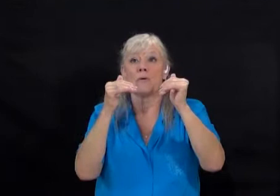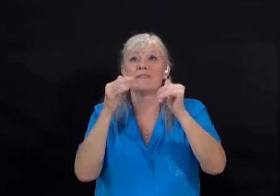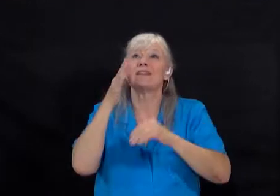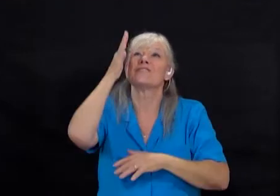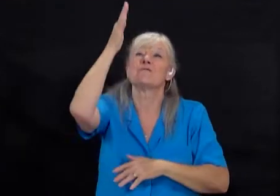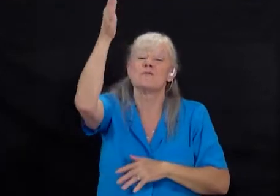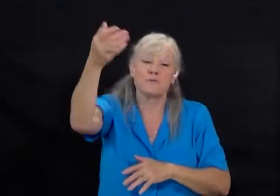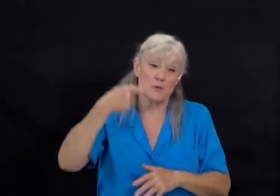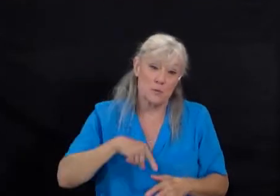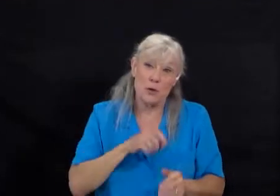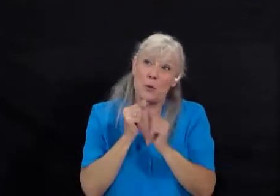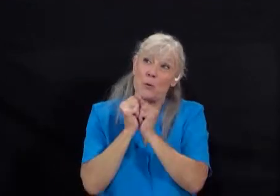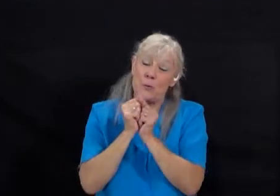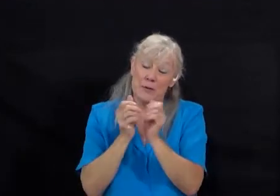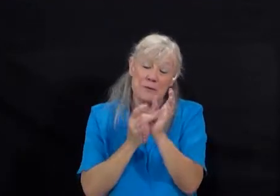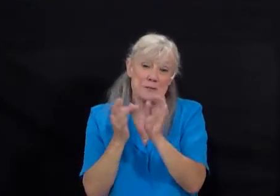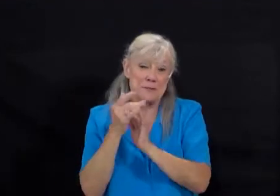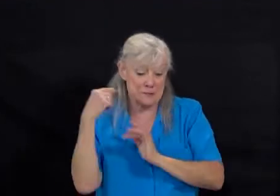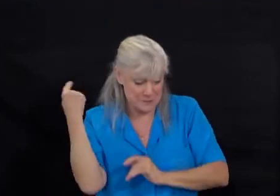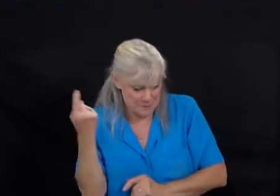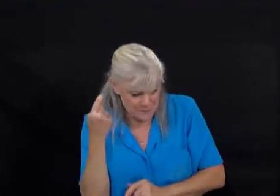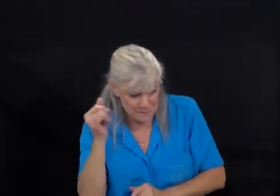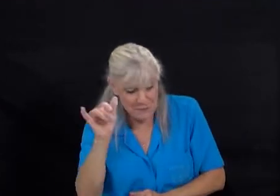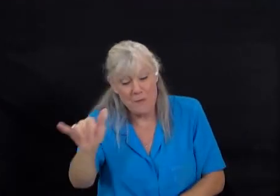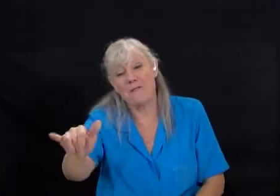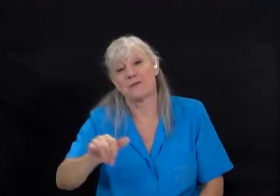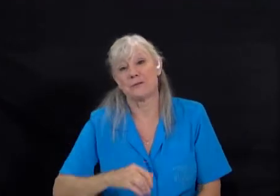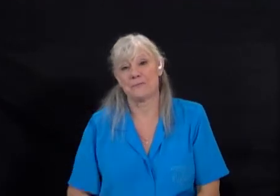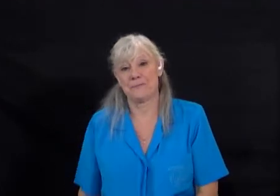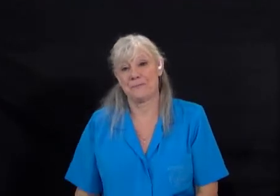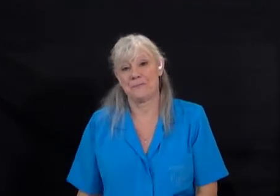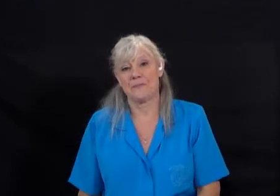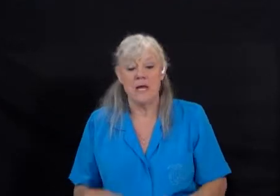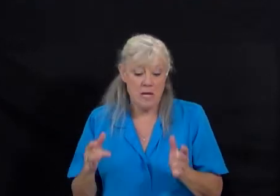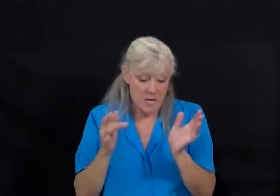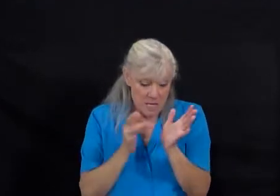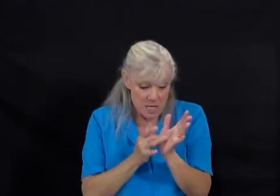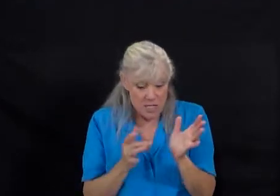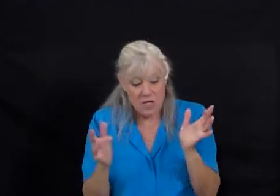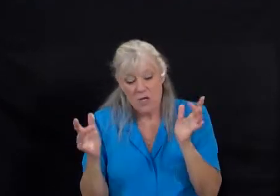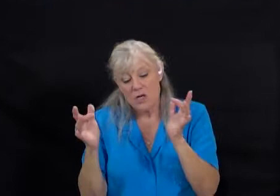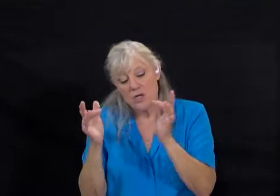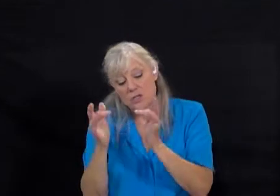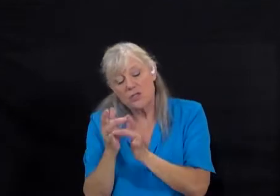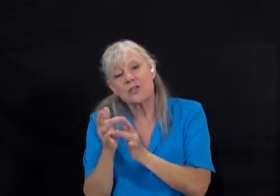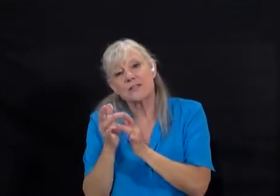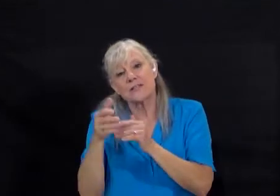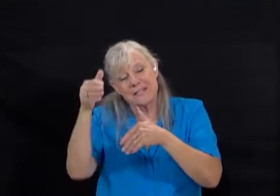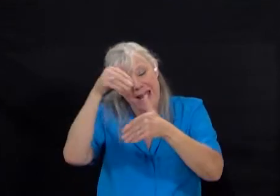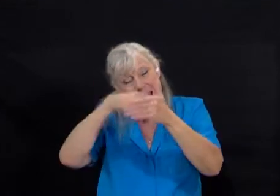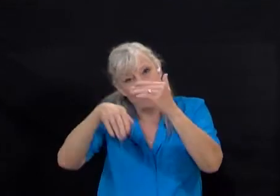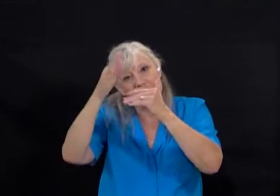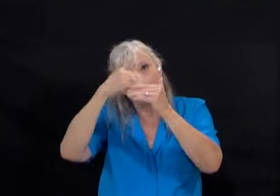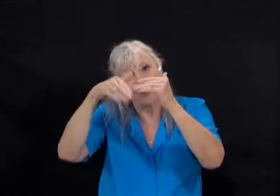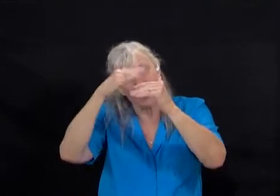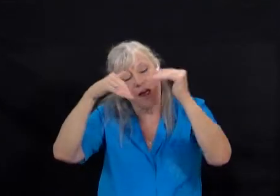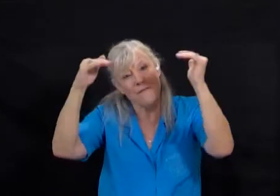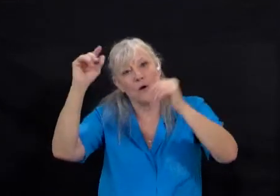forever. Jesus Christ, having entered the sanctuary of heaven once for